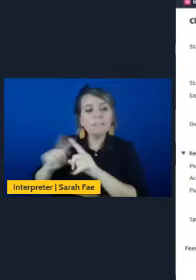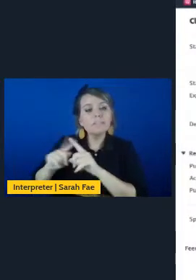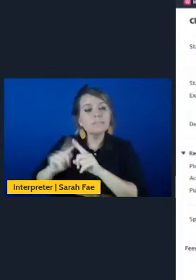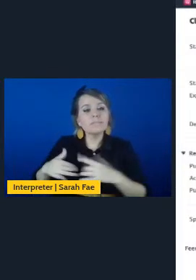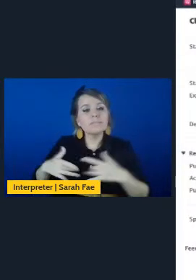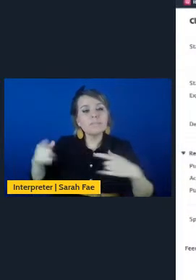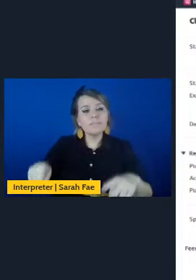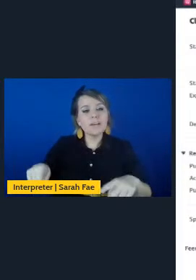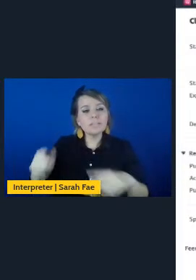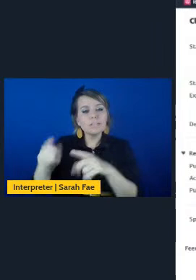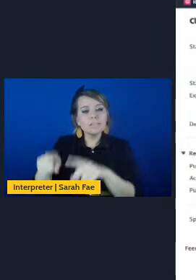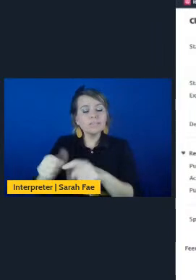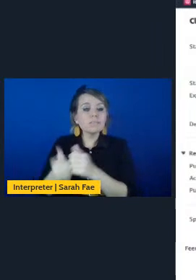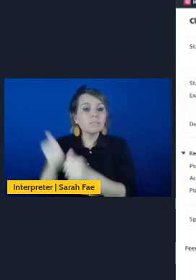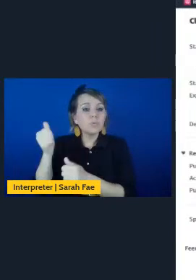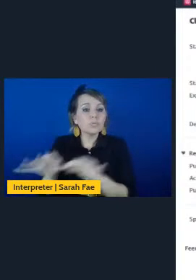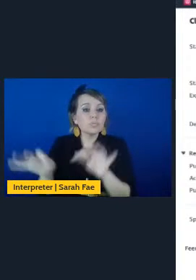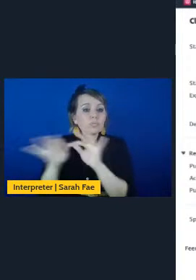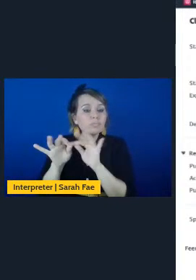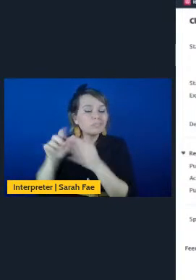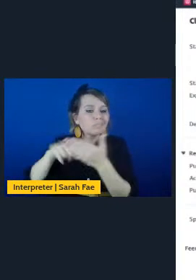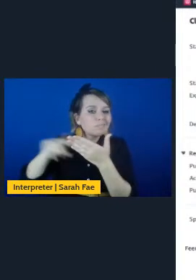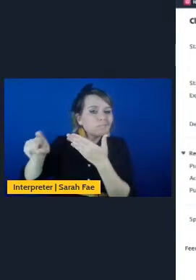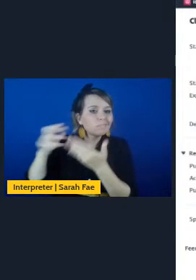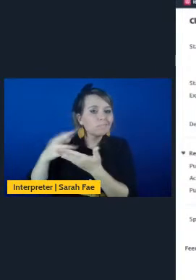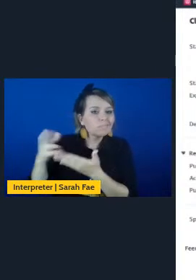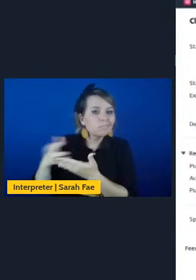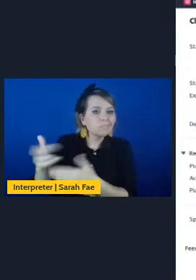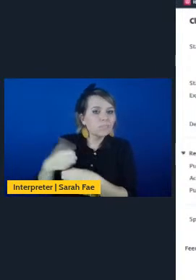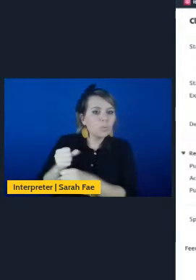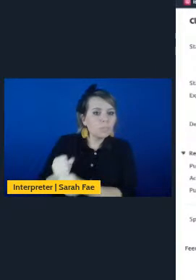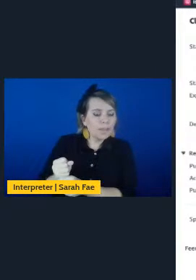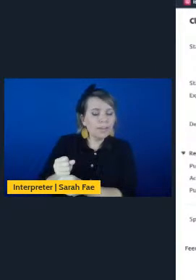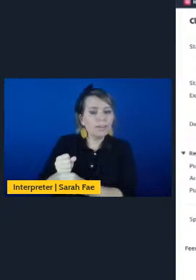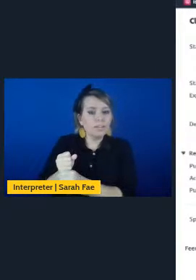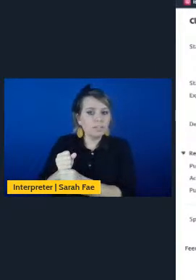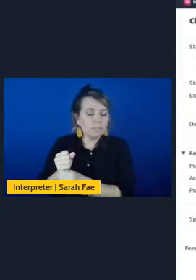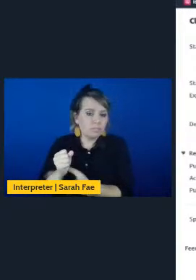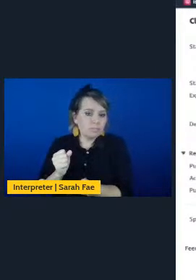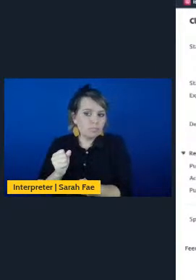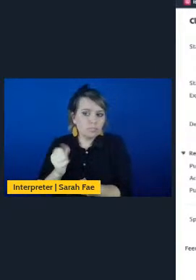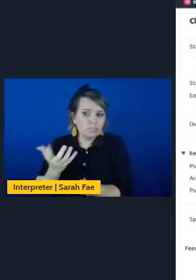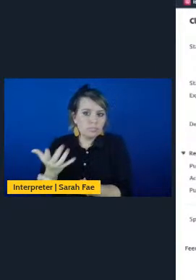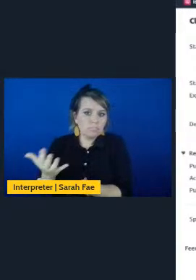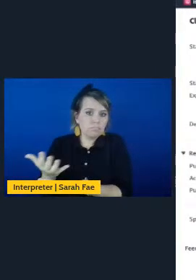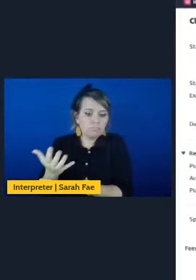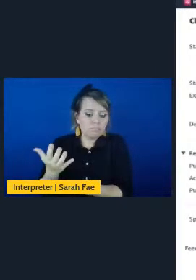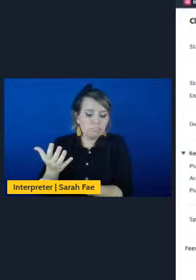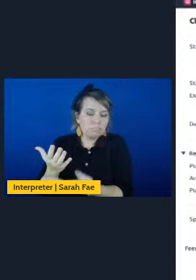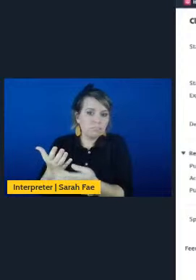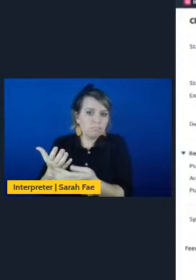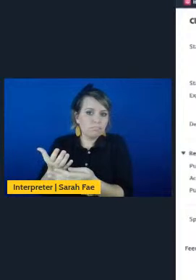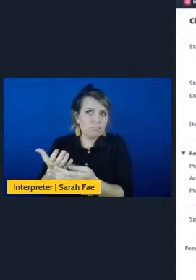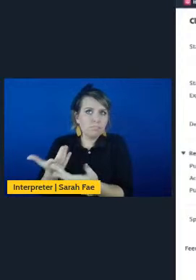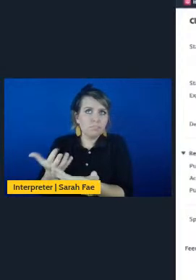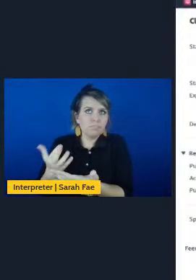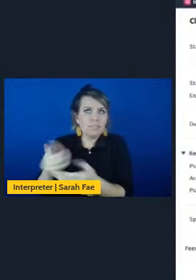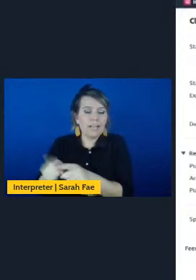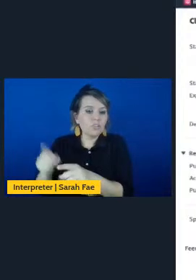most importantly, you can check the resources that were created as a result of this